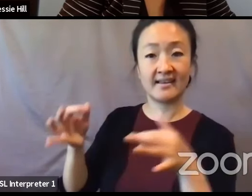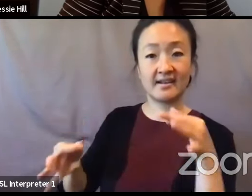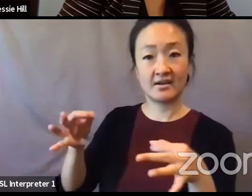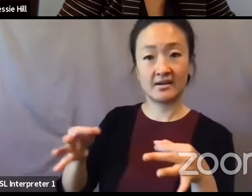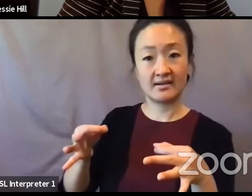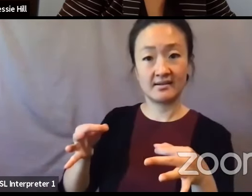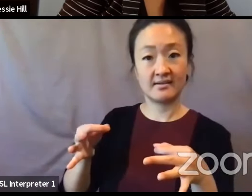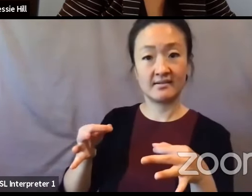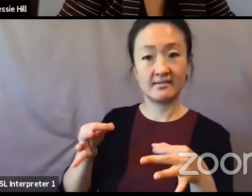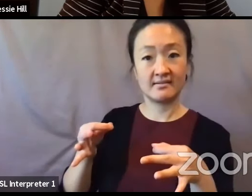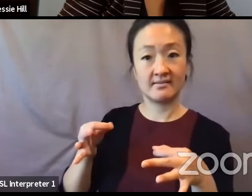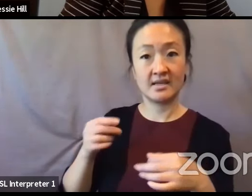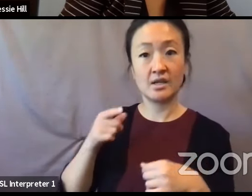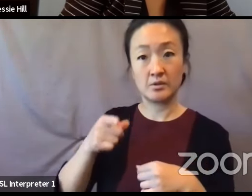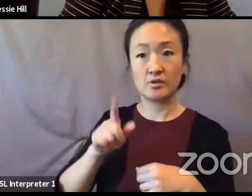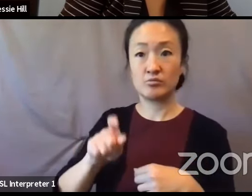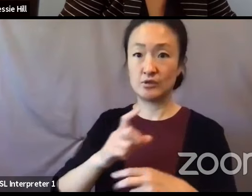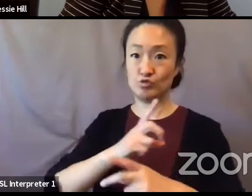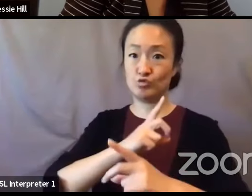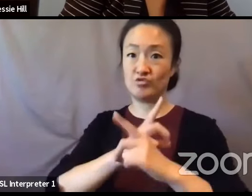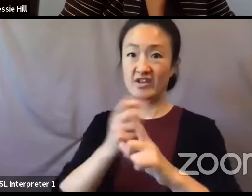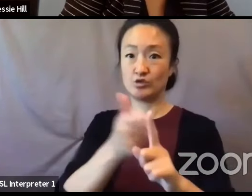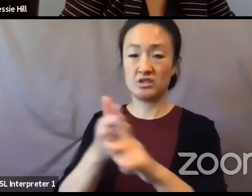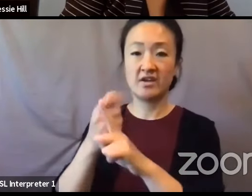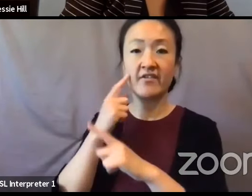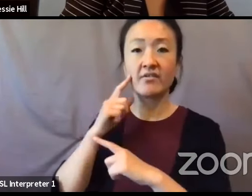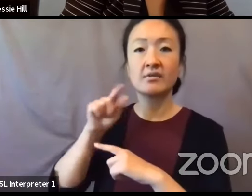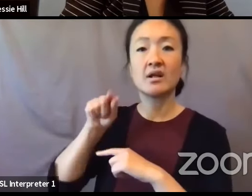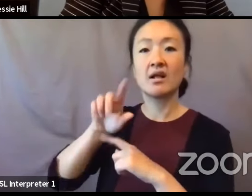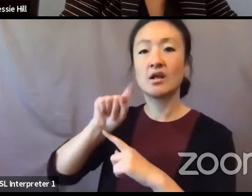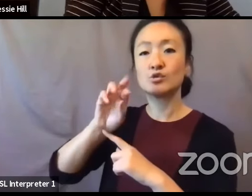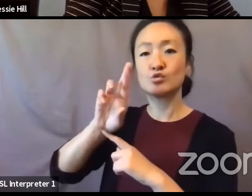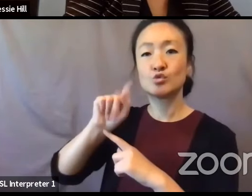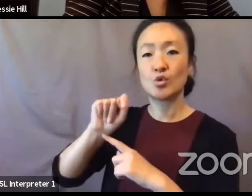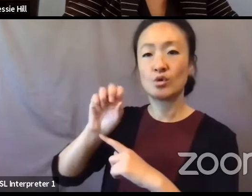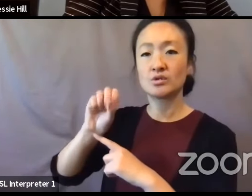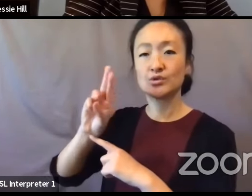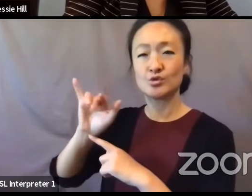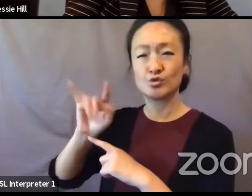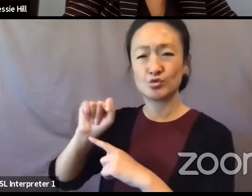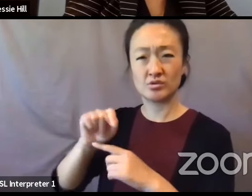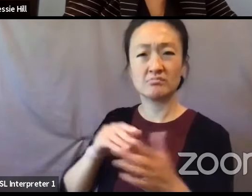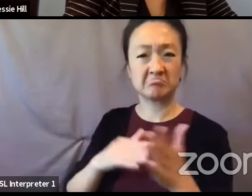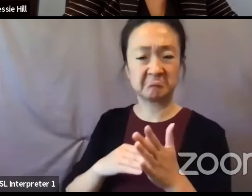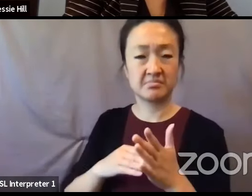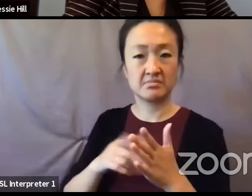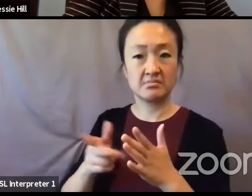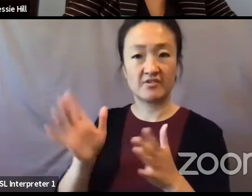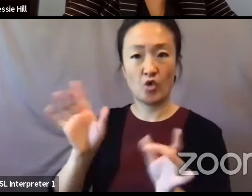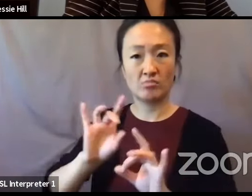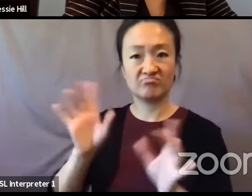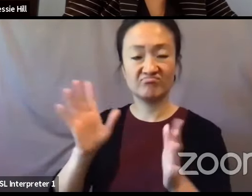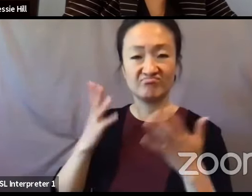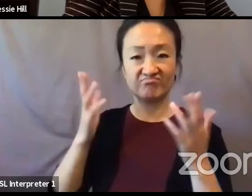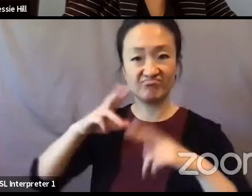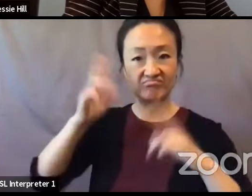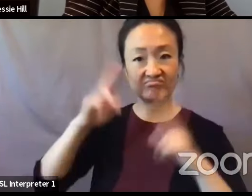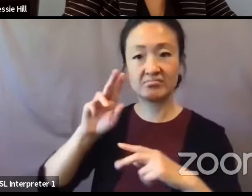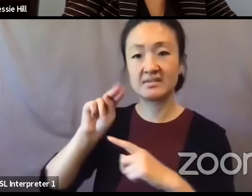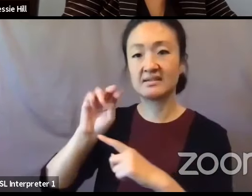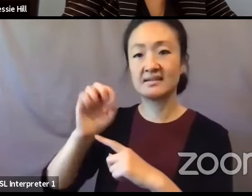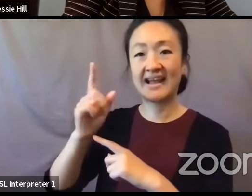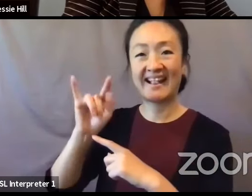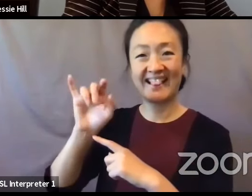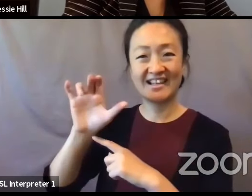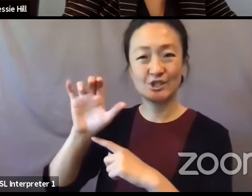yourself in a tort suit for negligence, for having created the environment in which someone might have